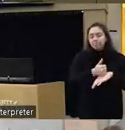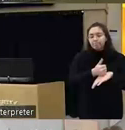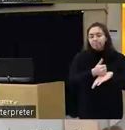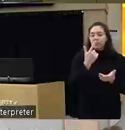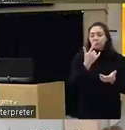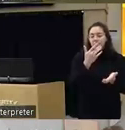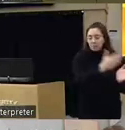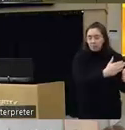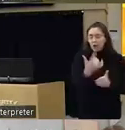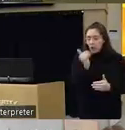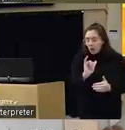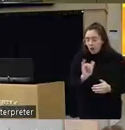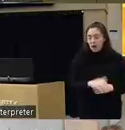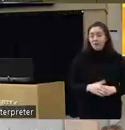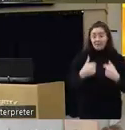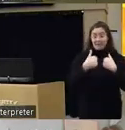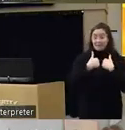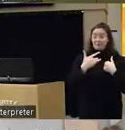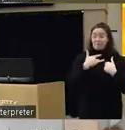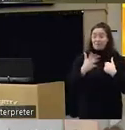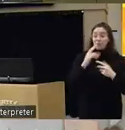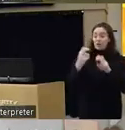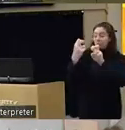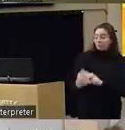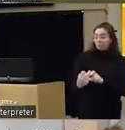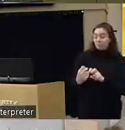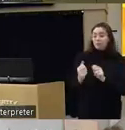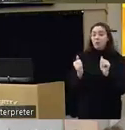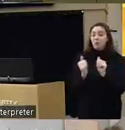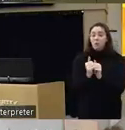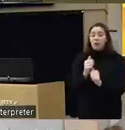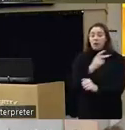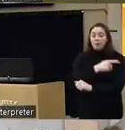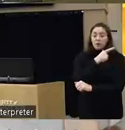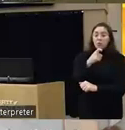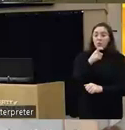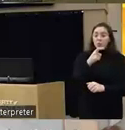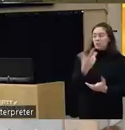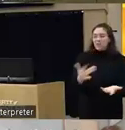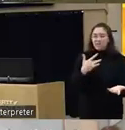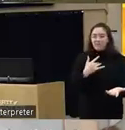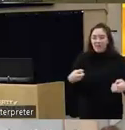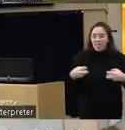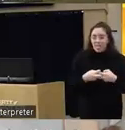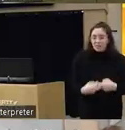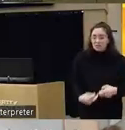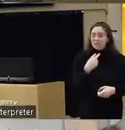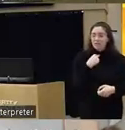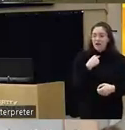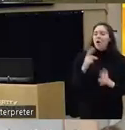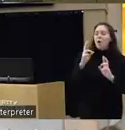I often say to patients, I'm the one to see someone when they're at essentially an impasse or a stuck point, and hopefully I can